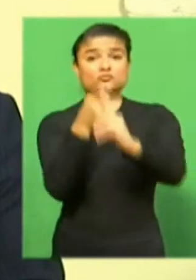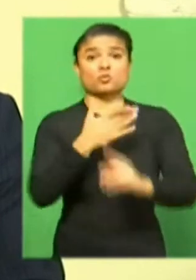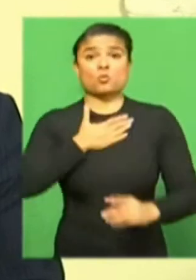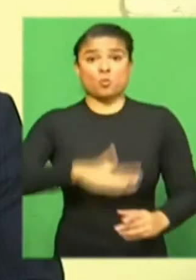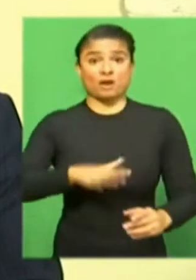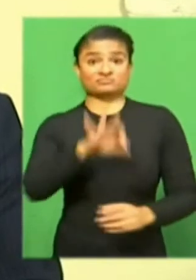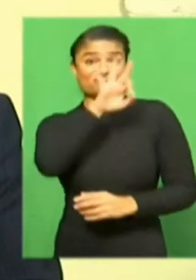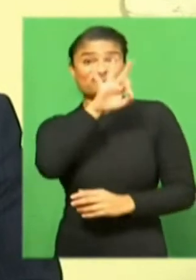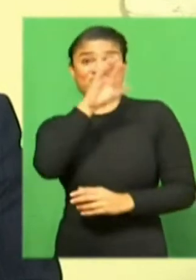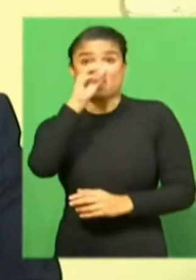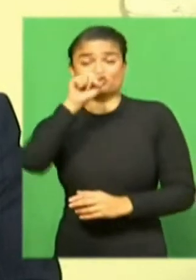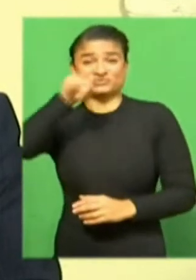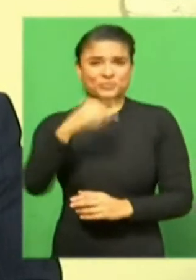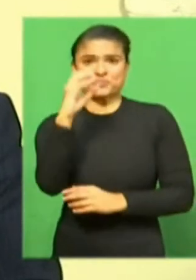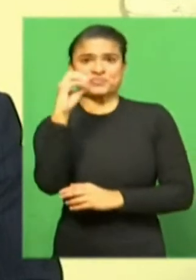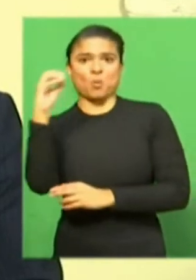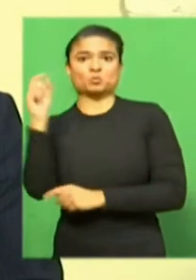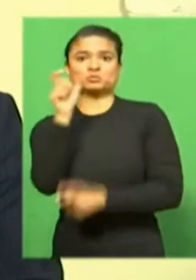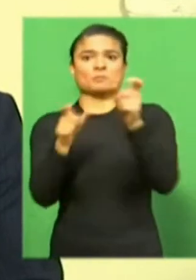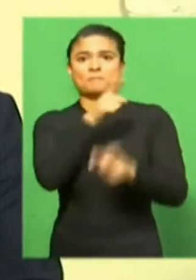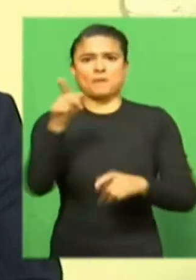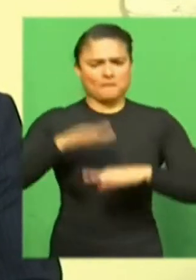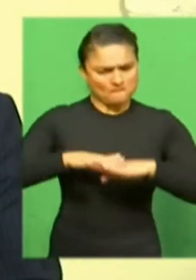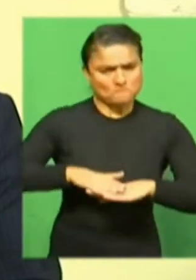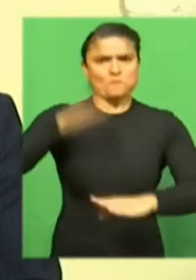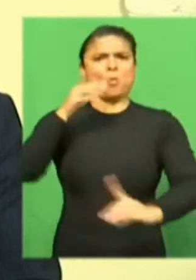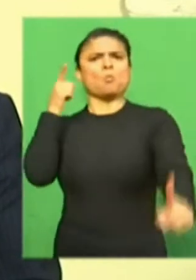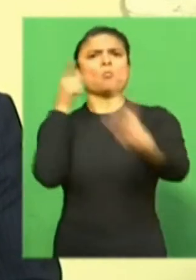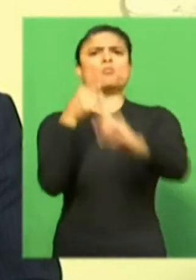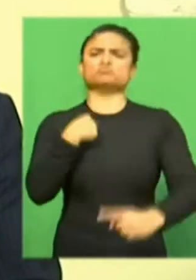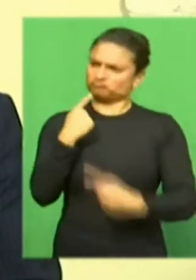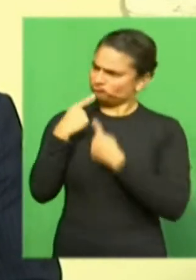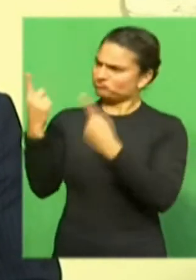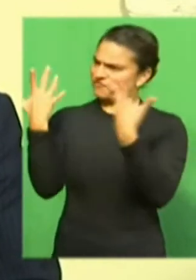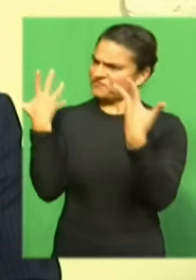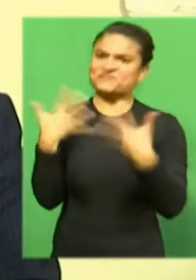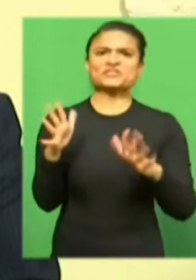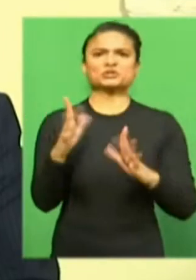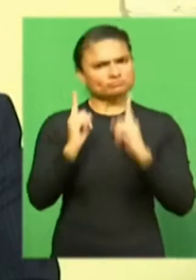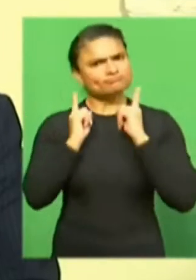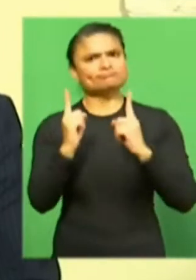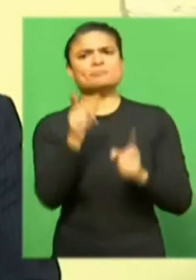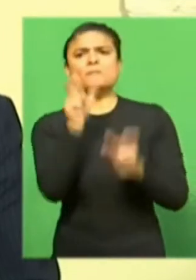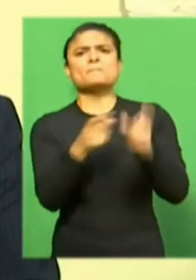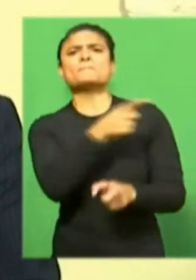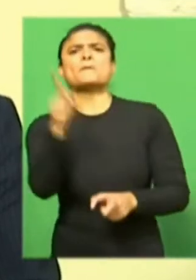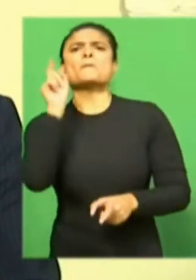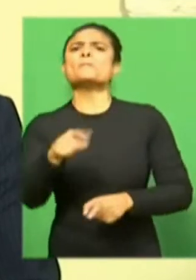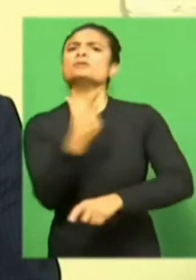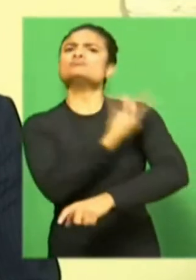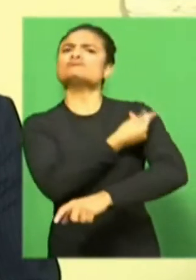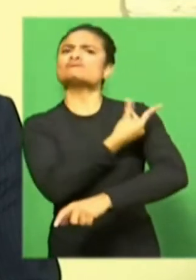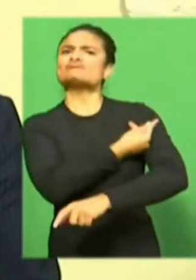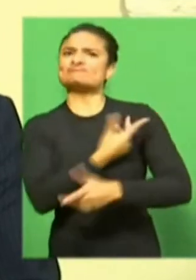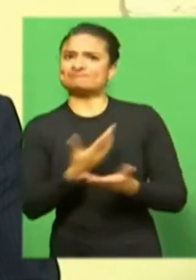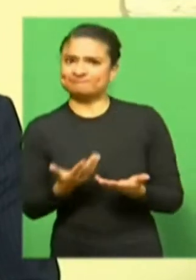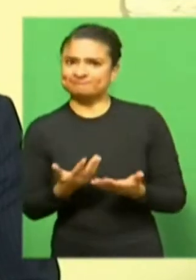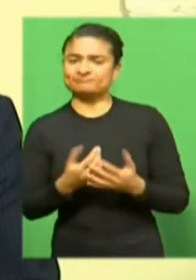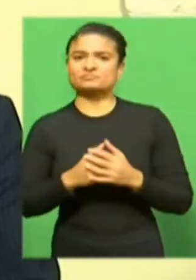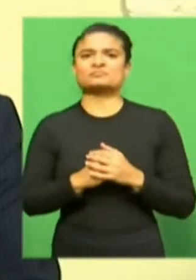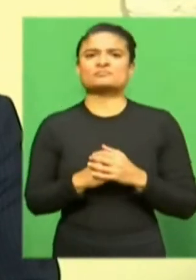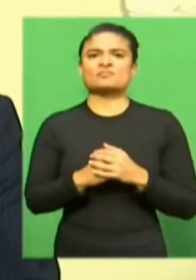300,000 per weekday. And as a result, we've now administered more than 6.3